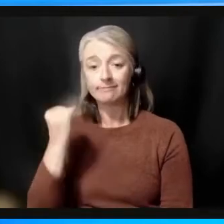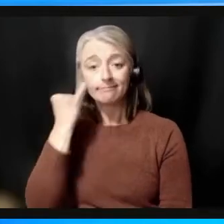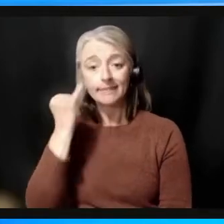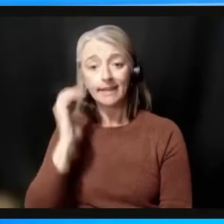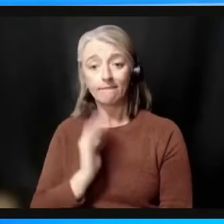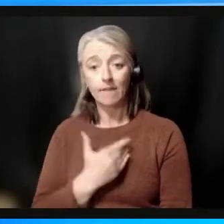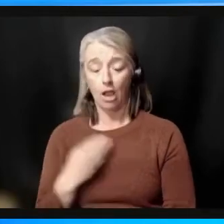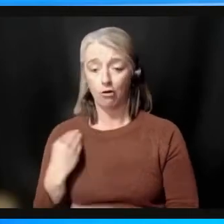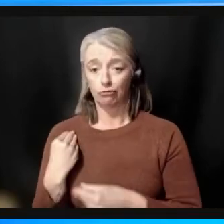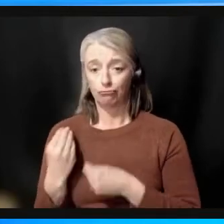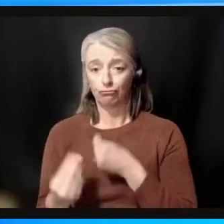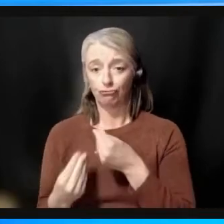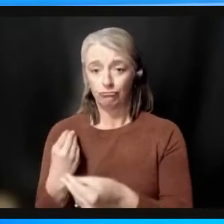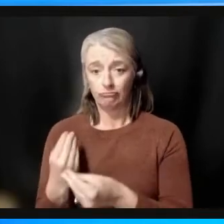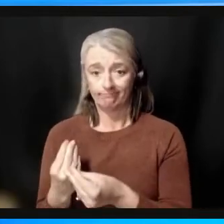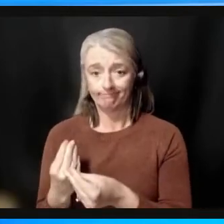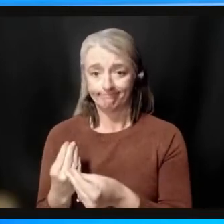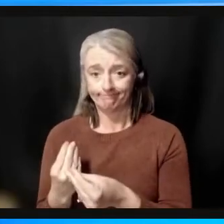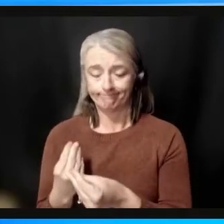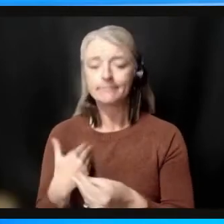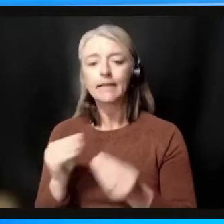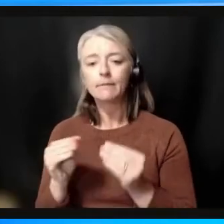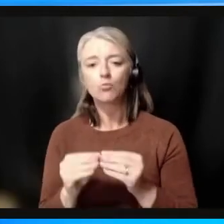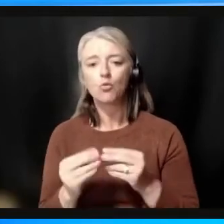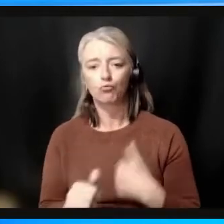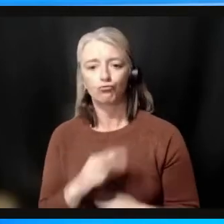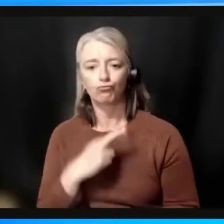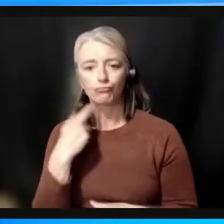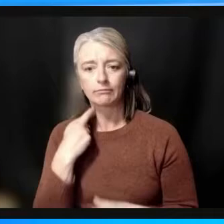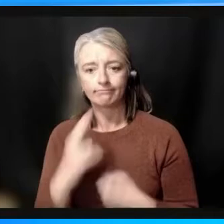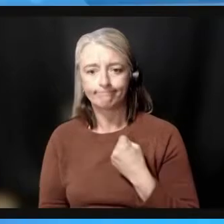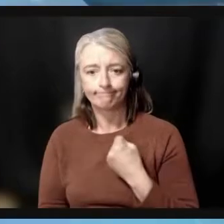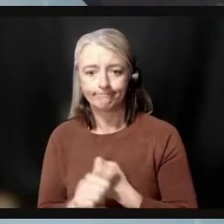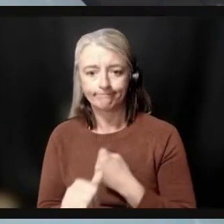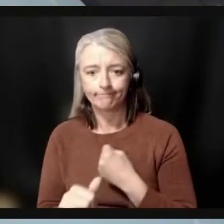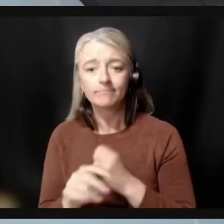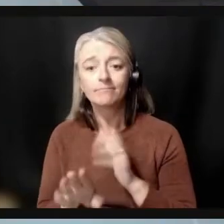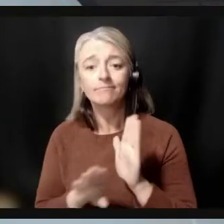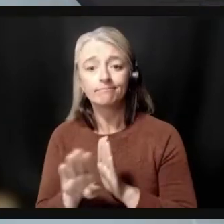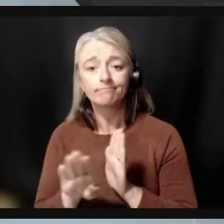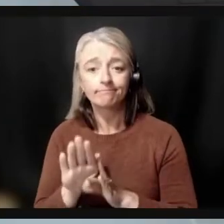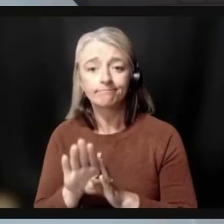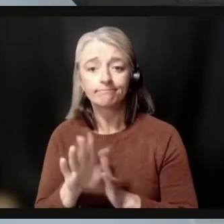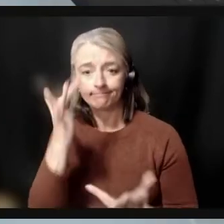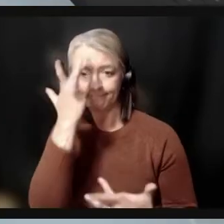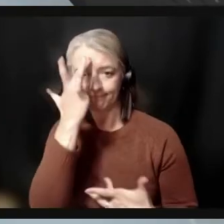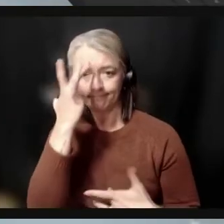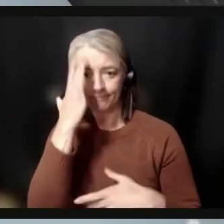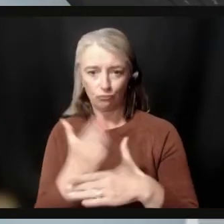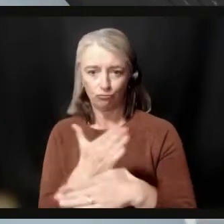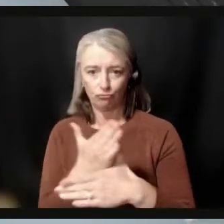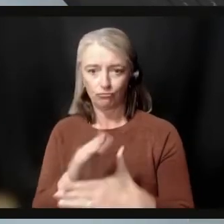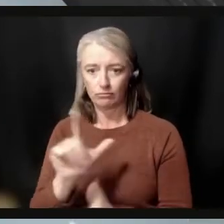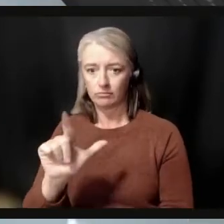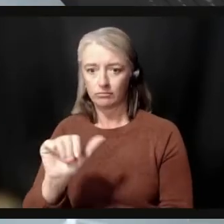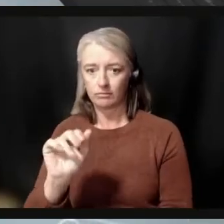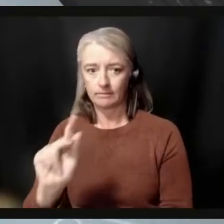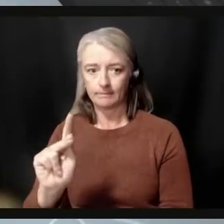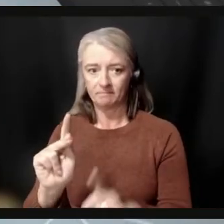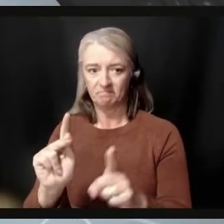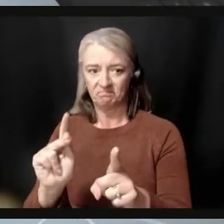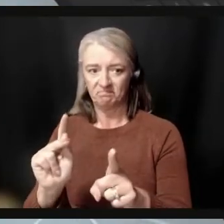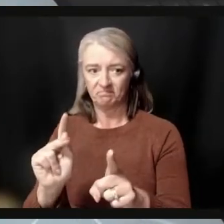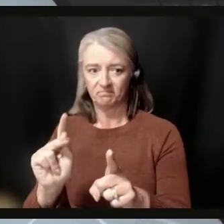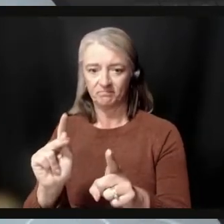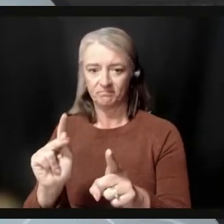at greater risk for developing the same disease. Remember to share this link with people you think might benefit from